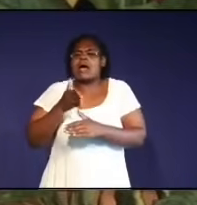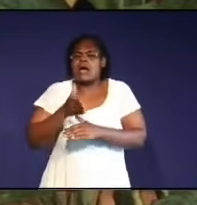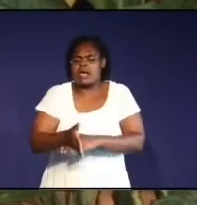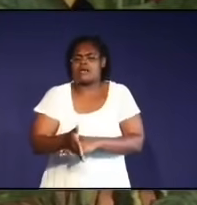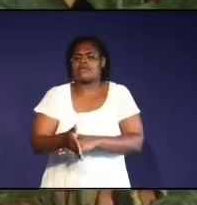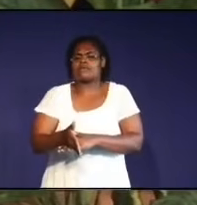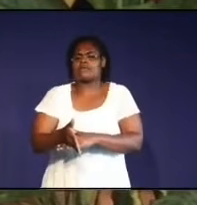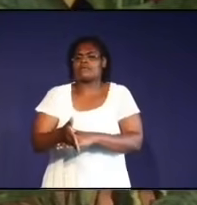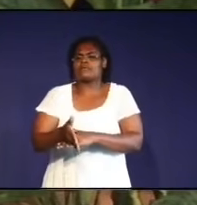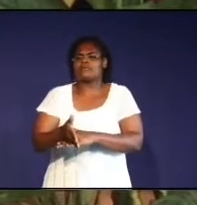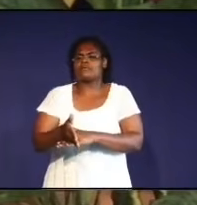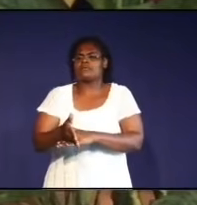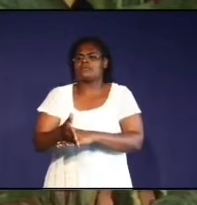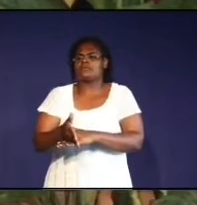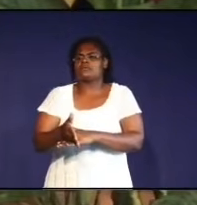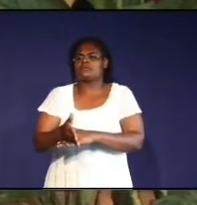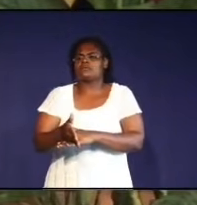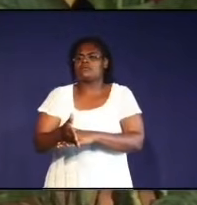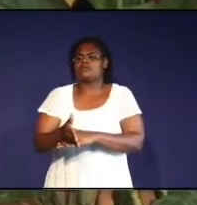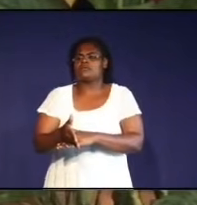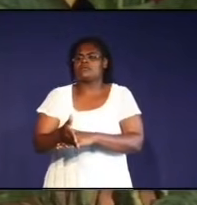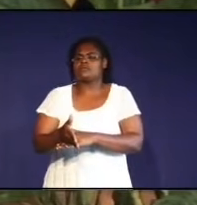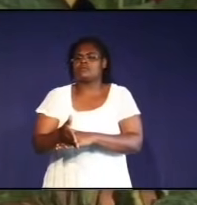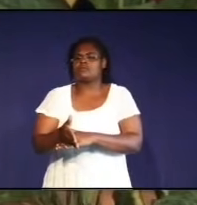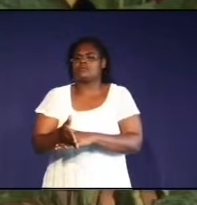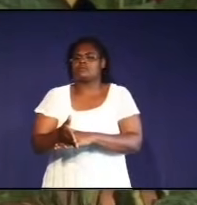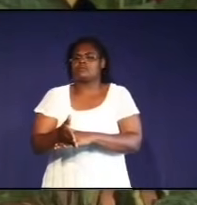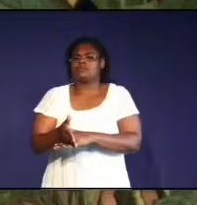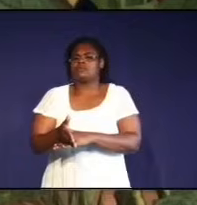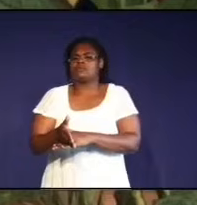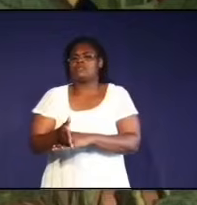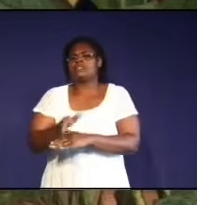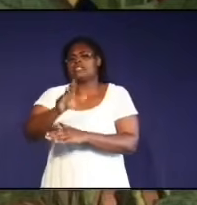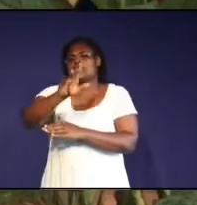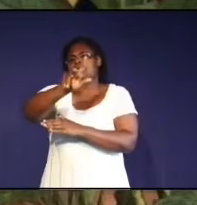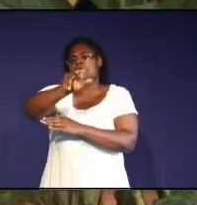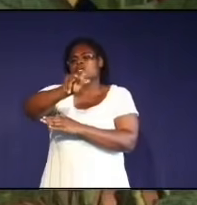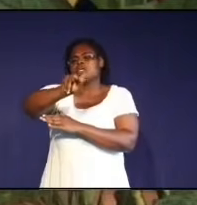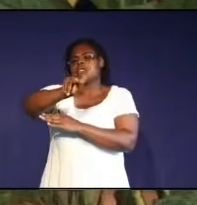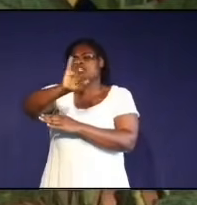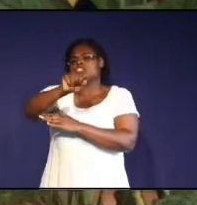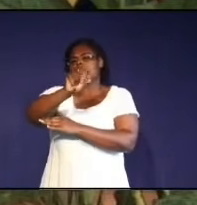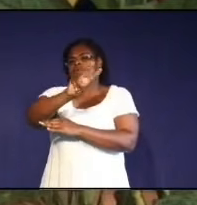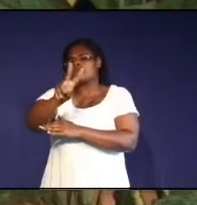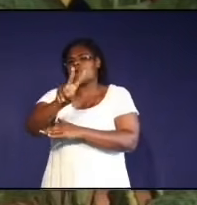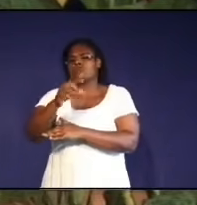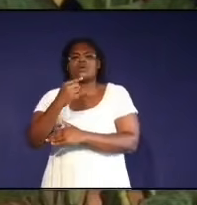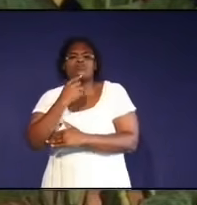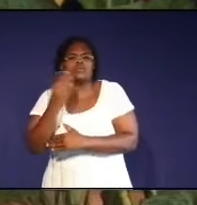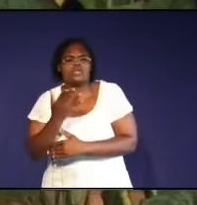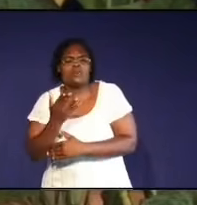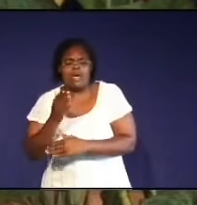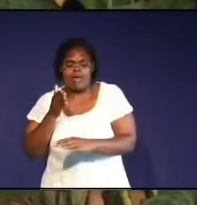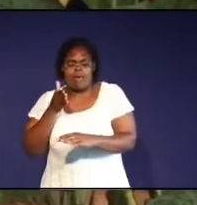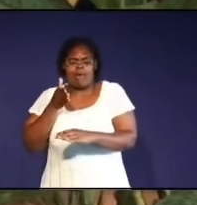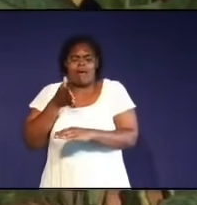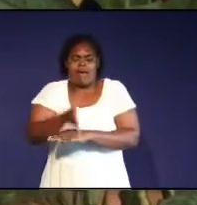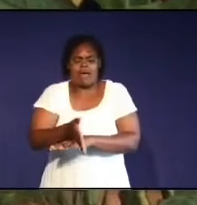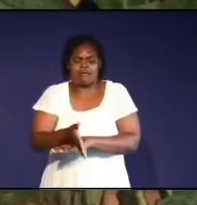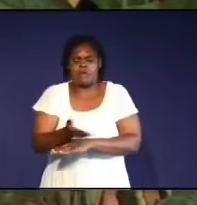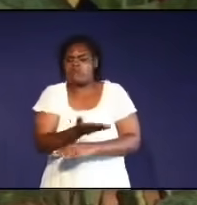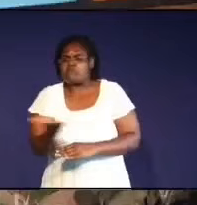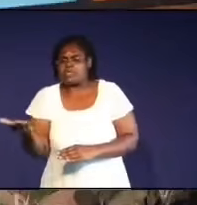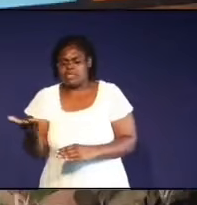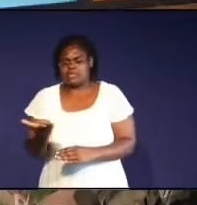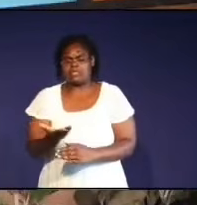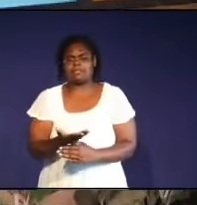King James, it would read, "and after these things." And therefore, by way of logical